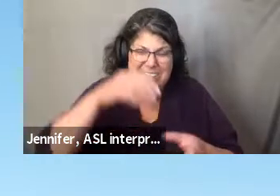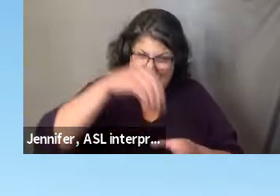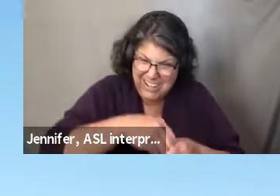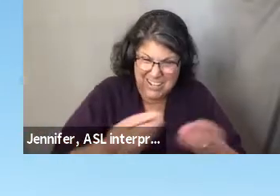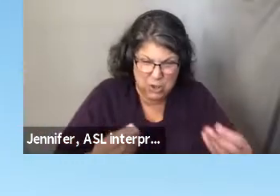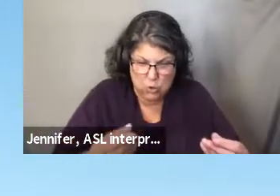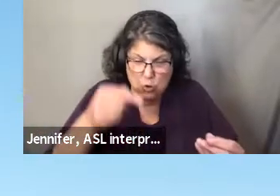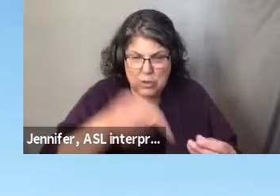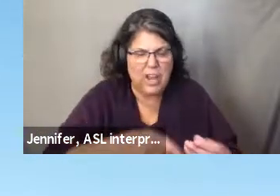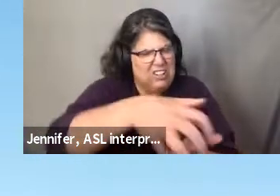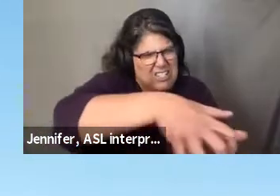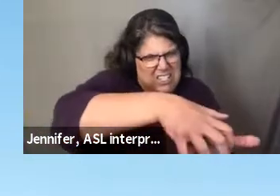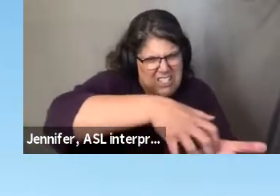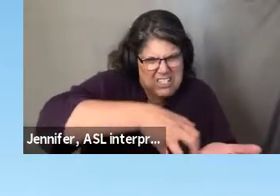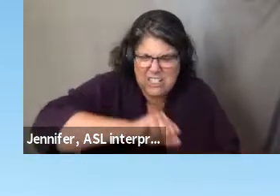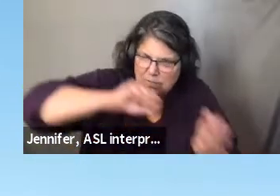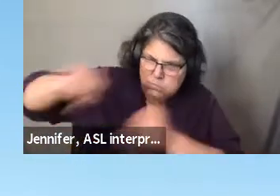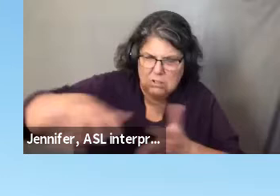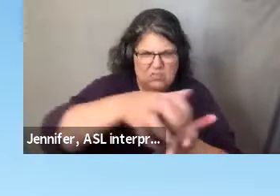the burned debris